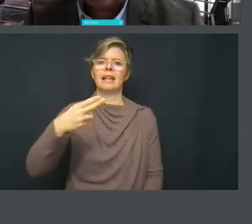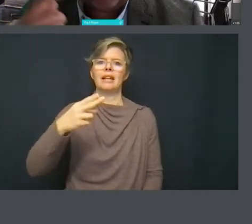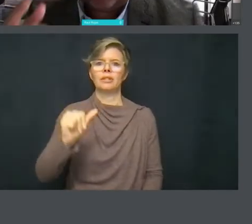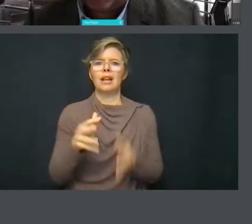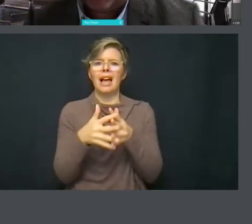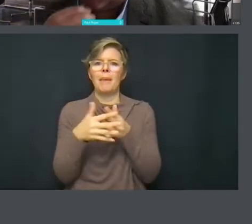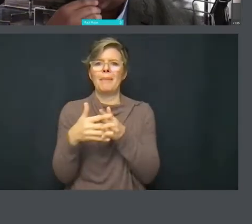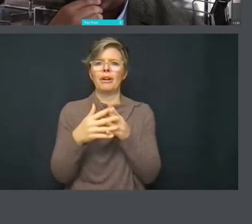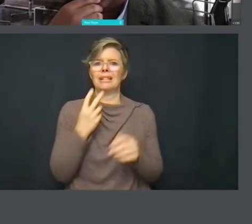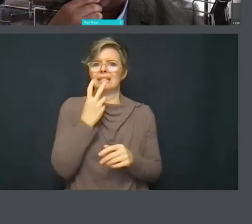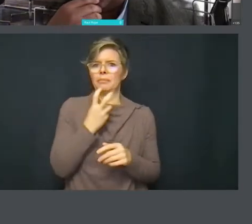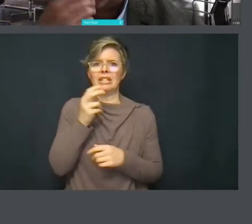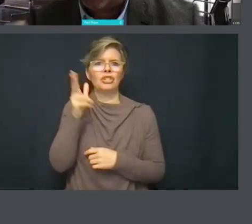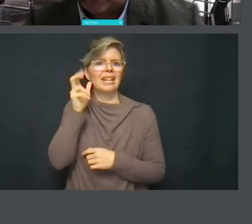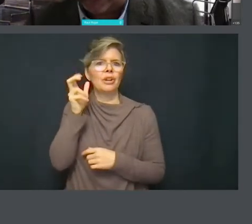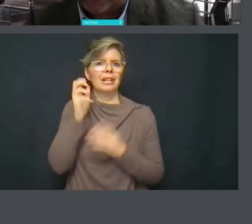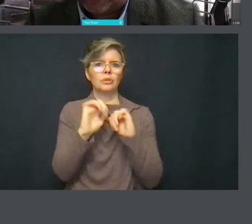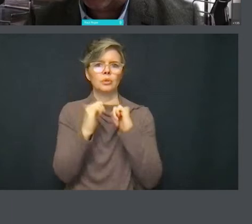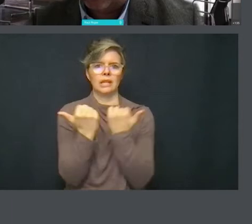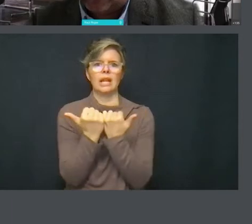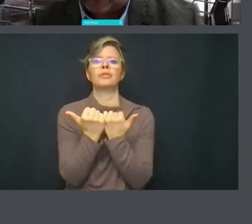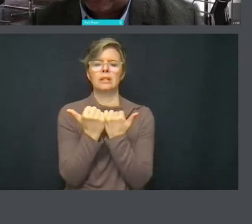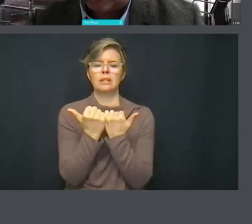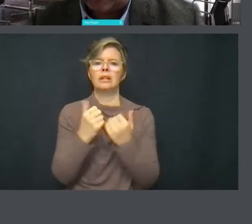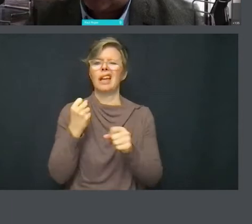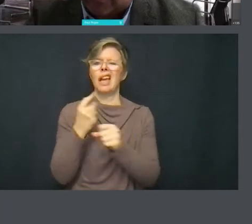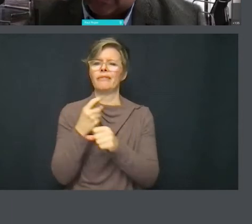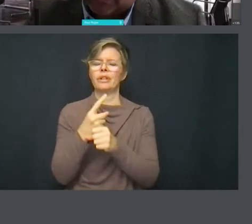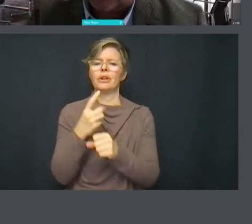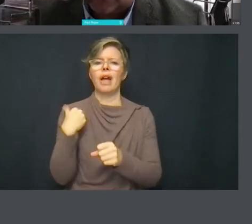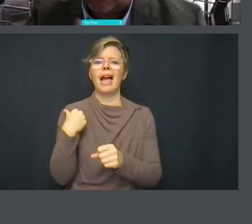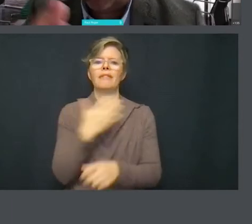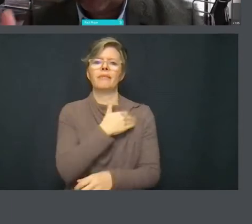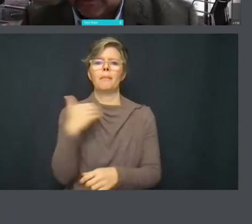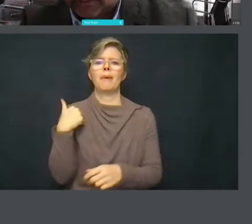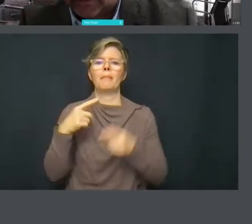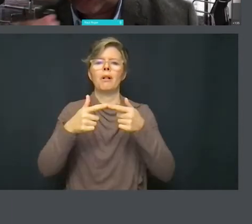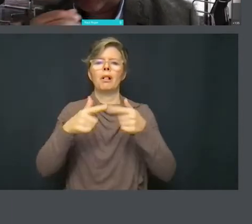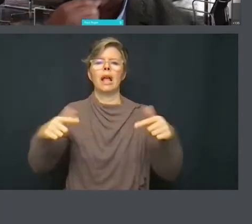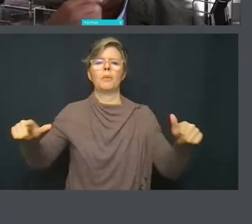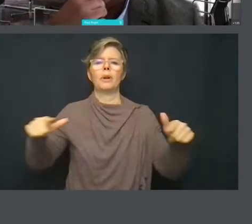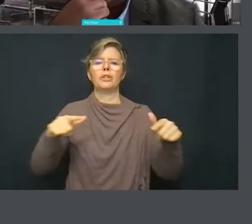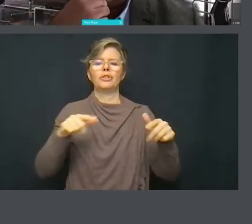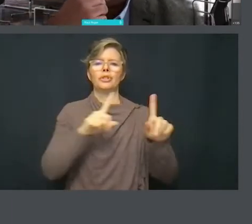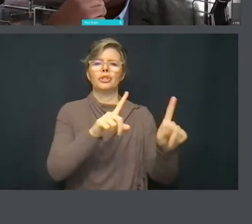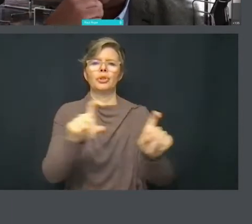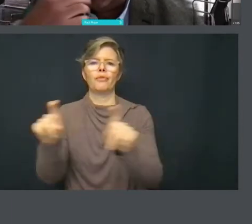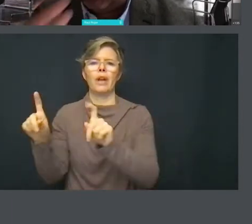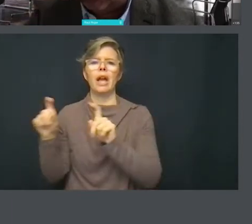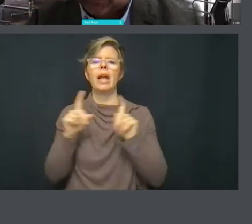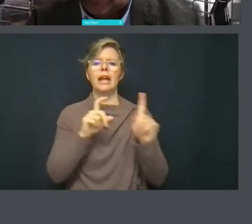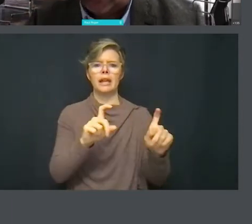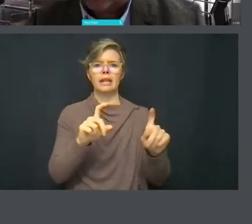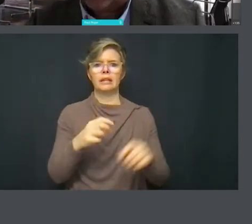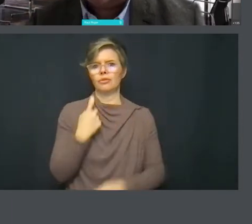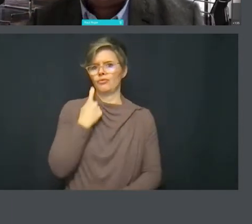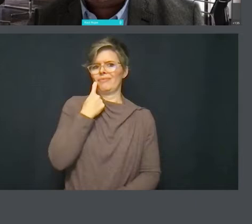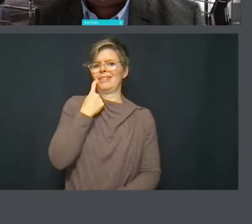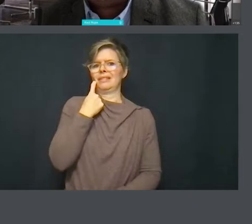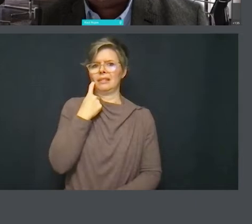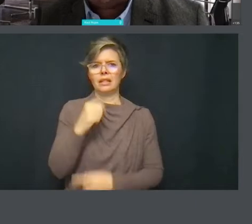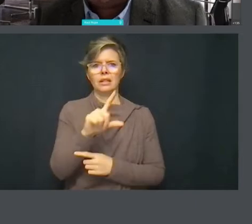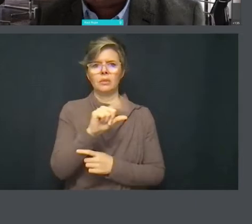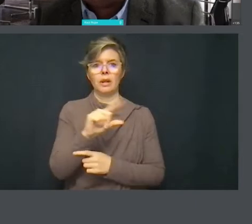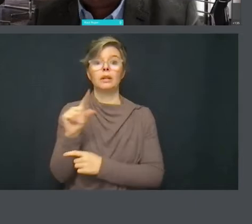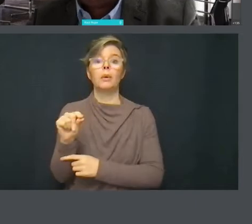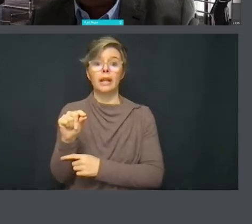annual membership surveys. The latest survey, which is really from 2020, but it was published this year. This is the number of clinical